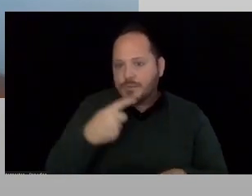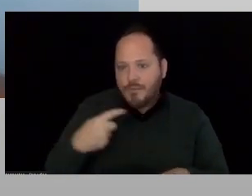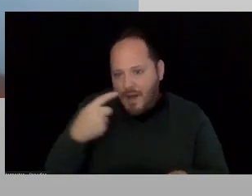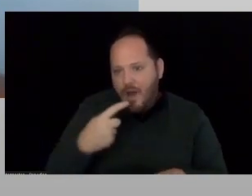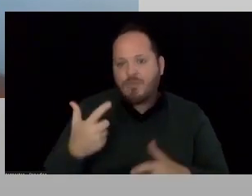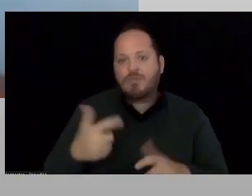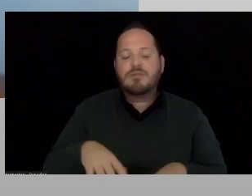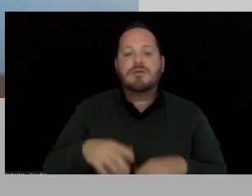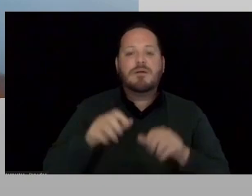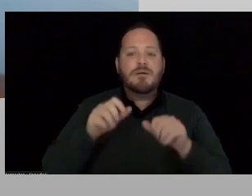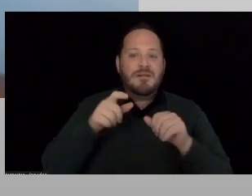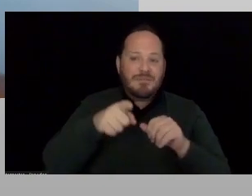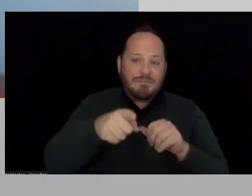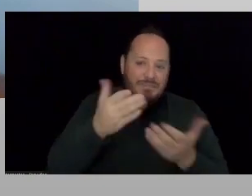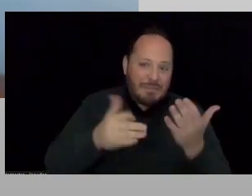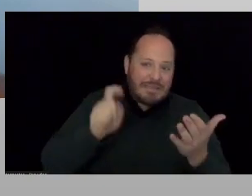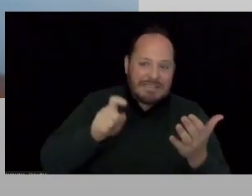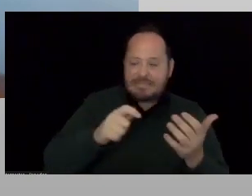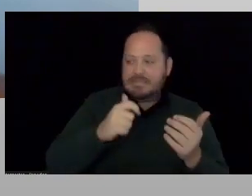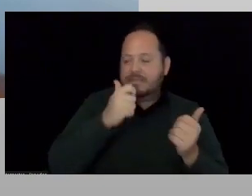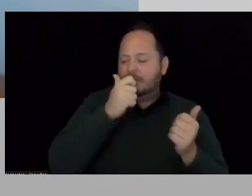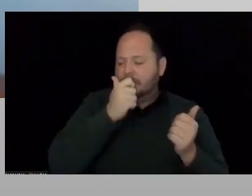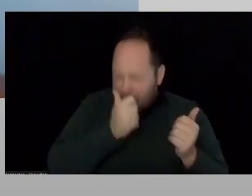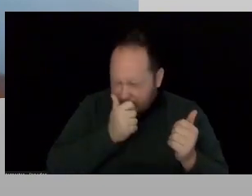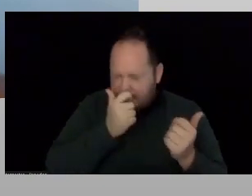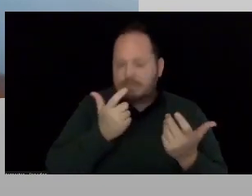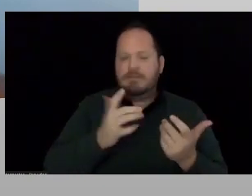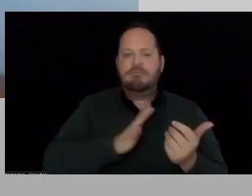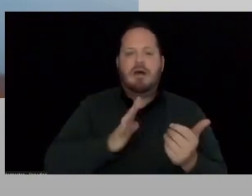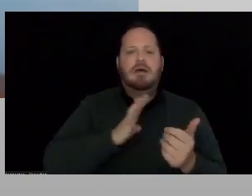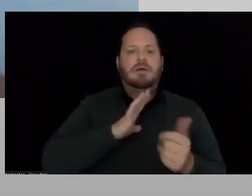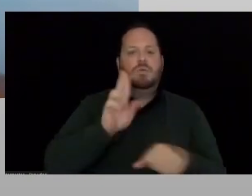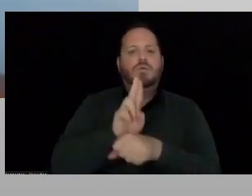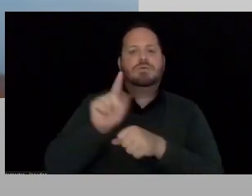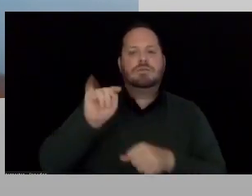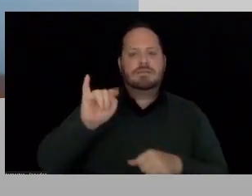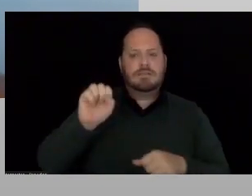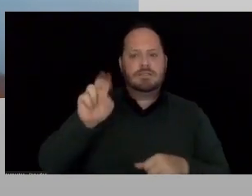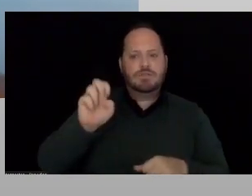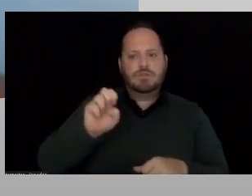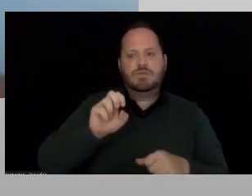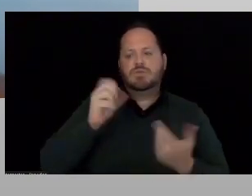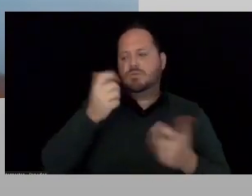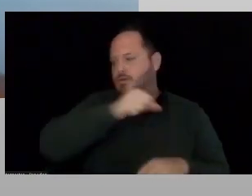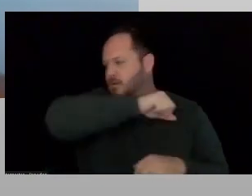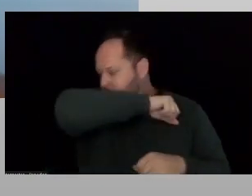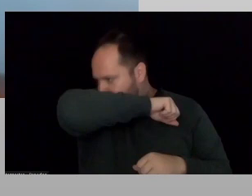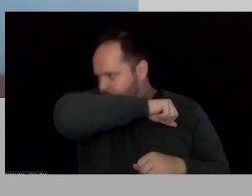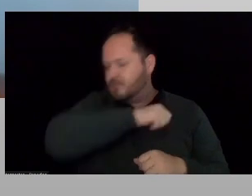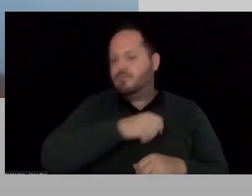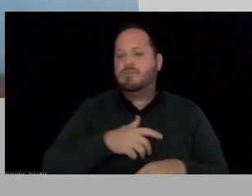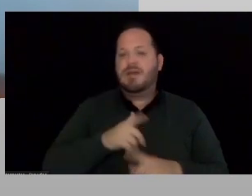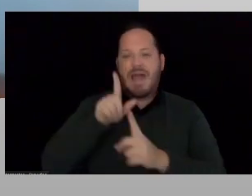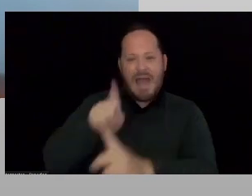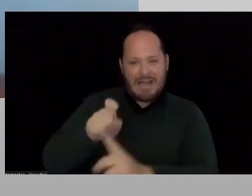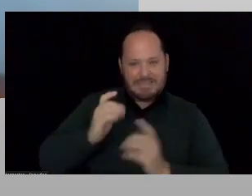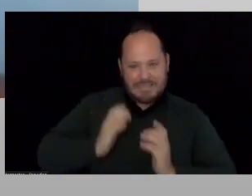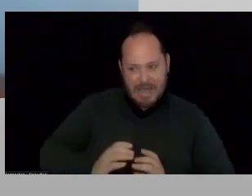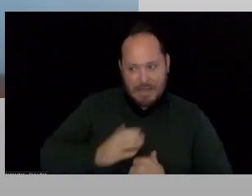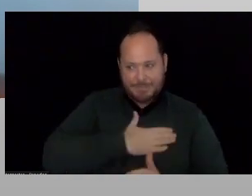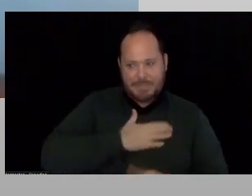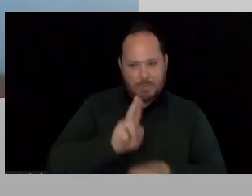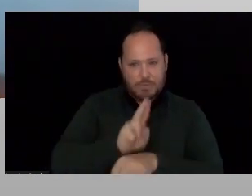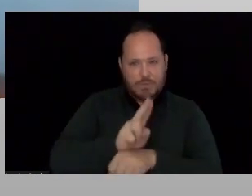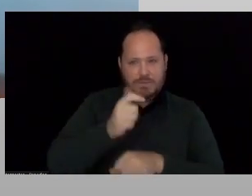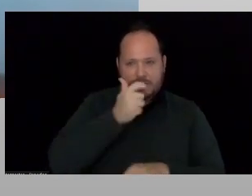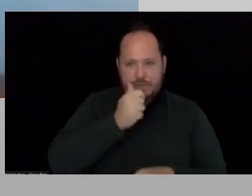tissue, and ask your client to do the same. And although it wasn't part of DSHS guidelines, this is a really good time